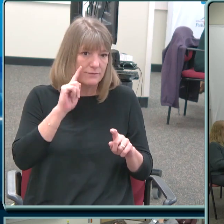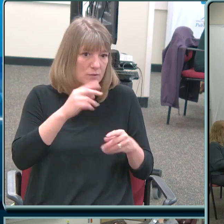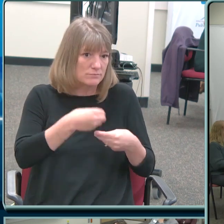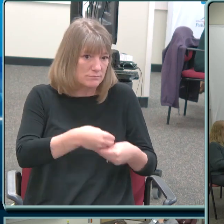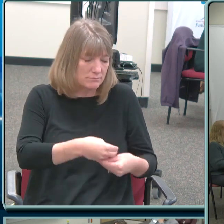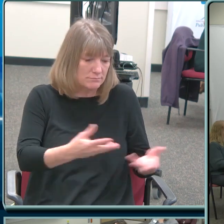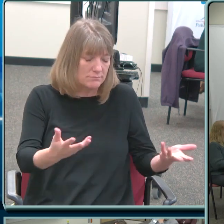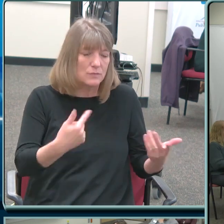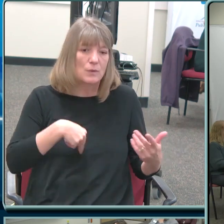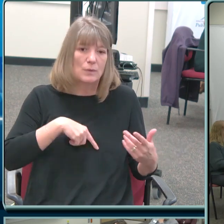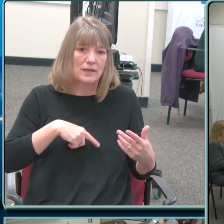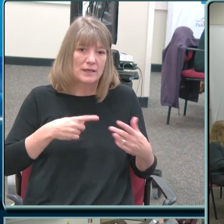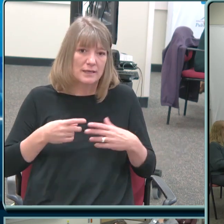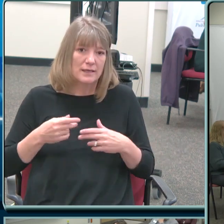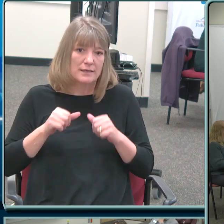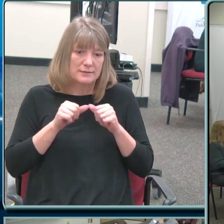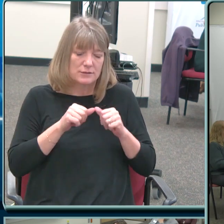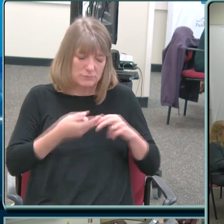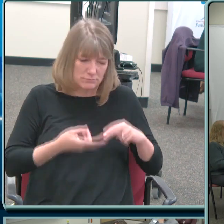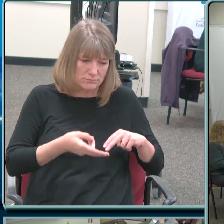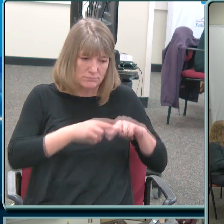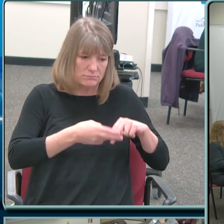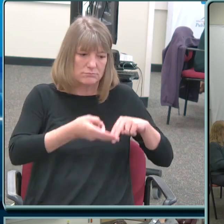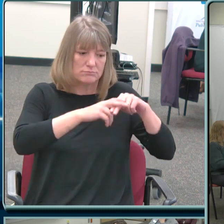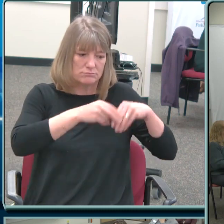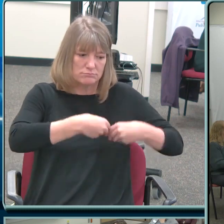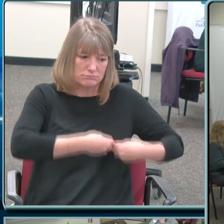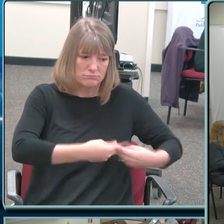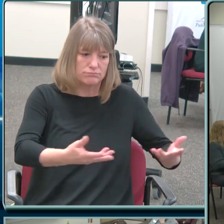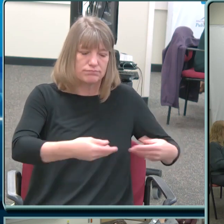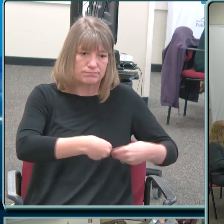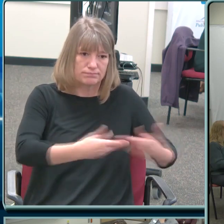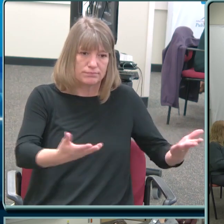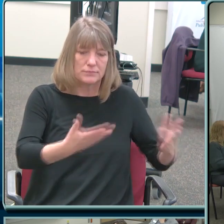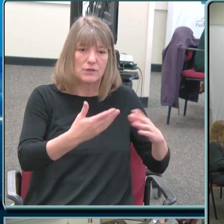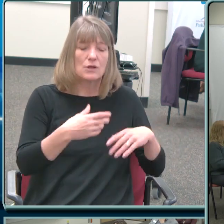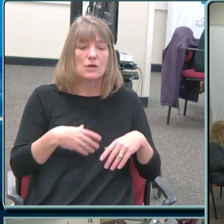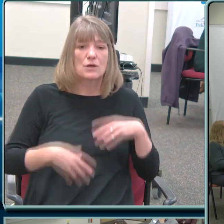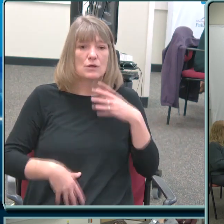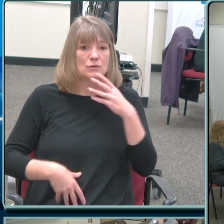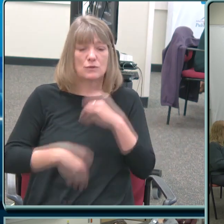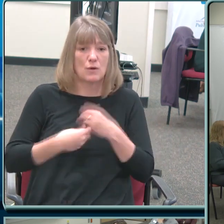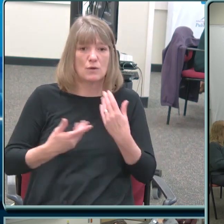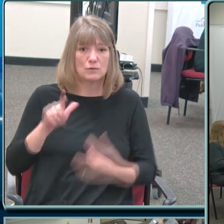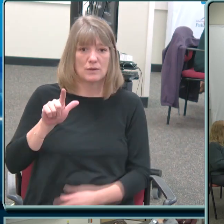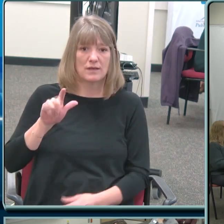and we continue to increase distribution events in the community. In total,